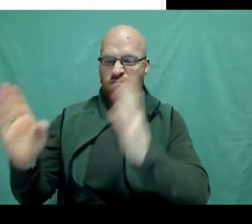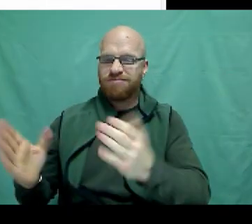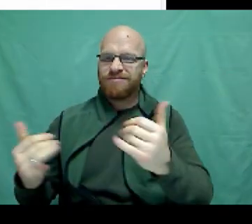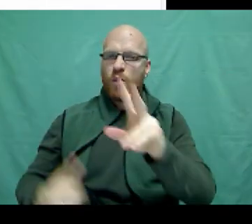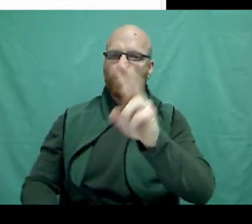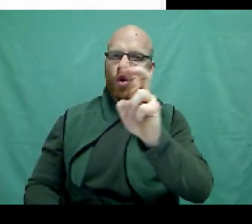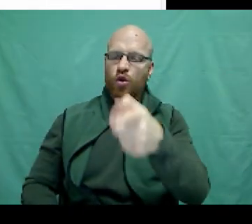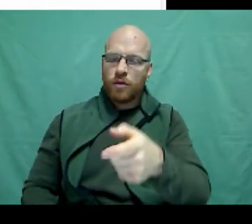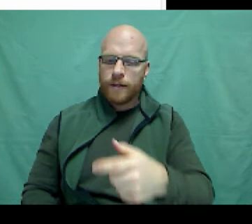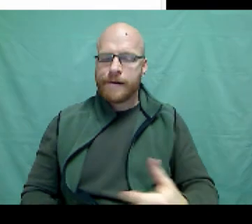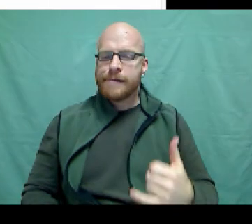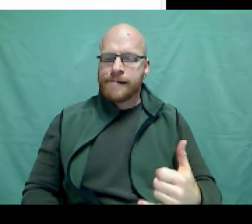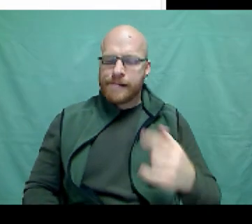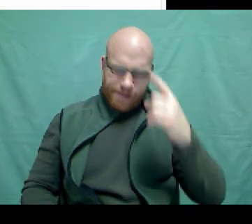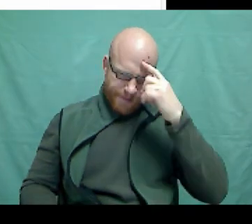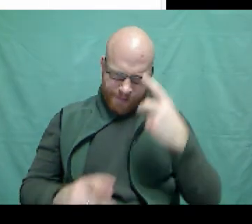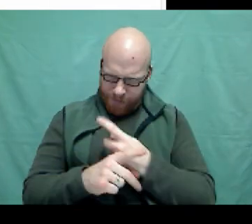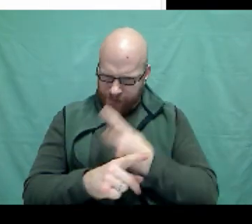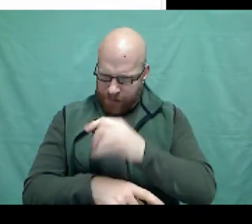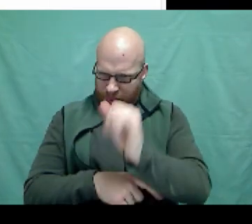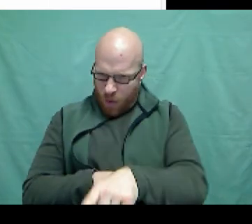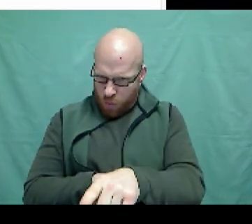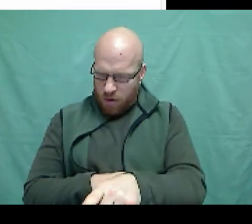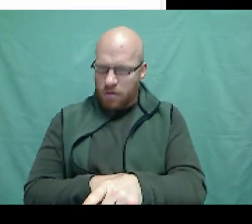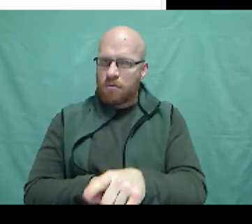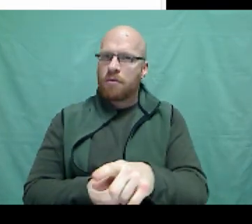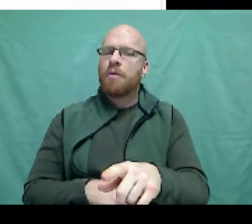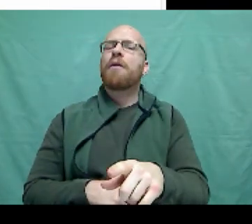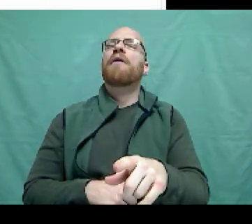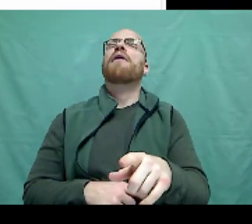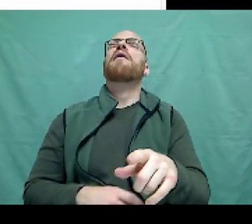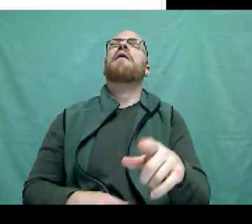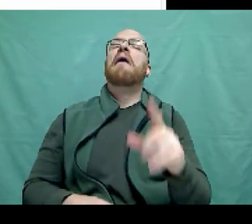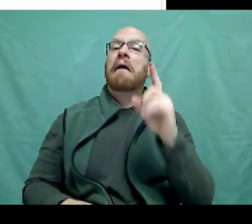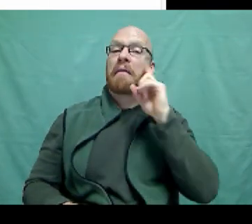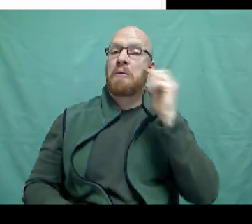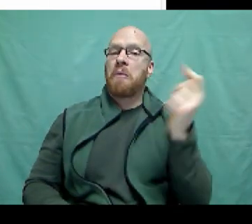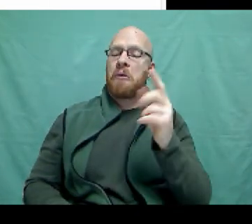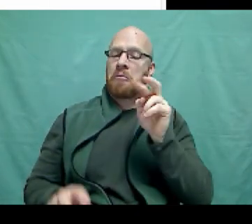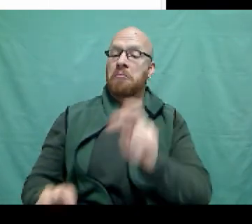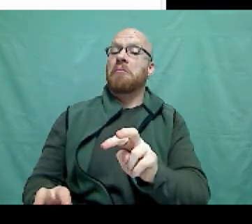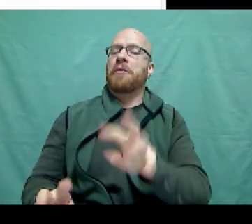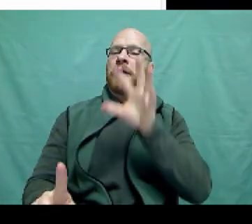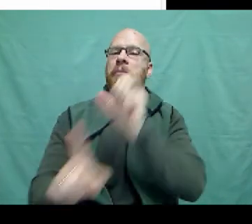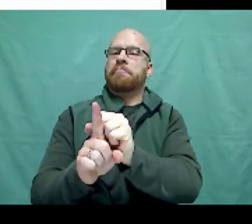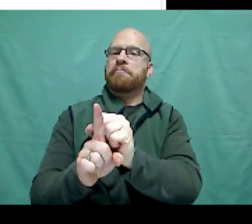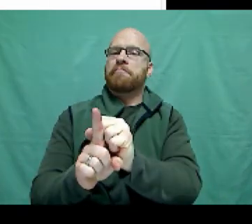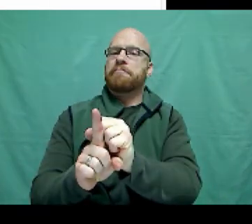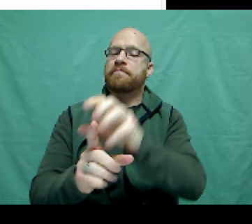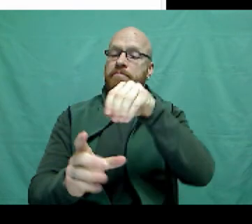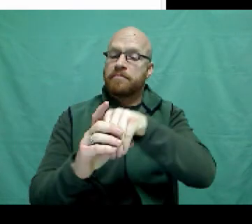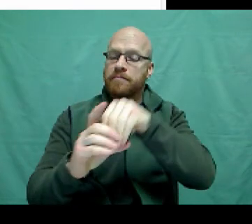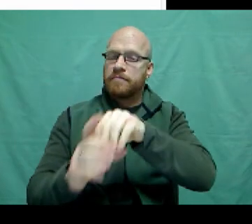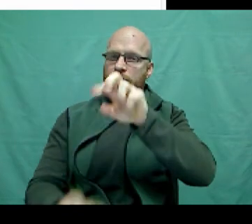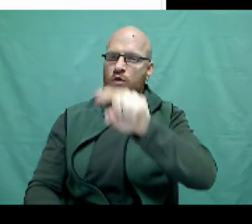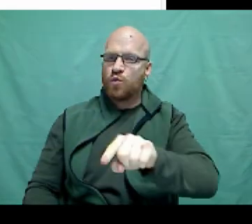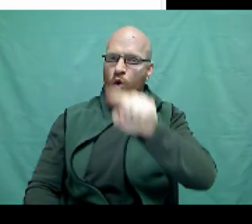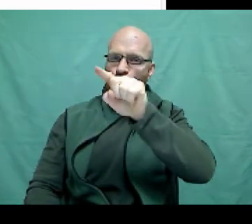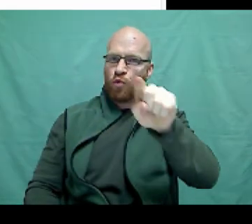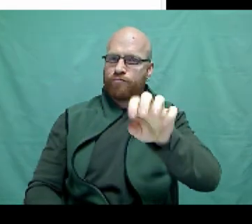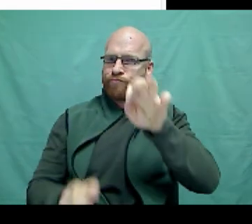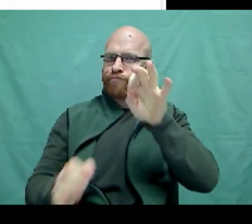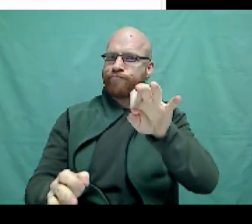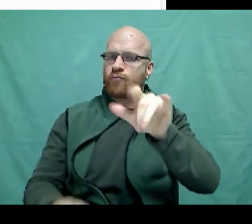2, it's 4. And k squared, 2 divided by 1, 2 divided by 2 is 1. Now, look at the 200. Now,